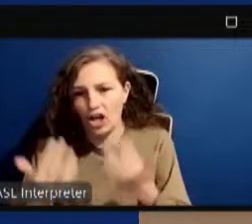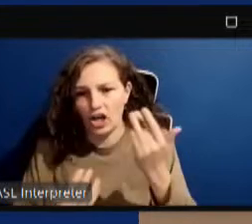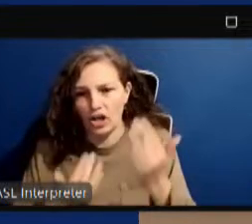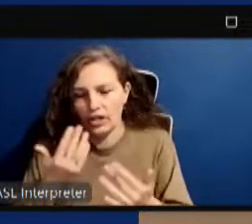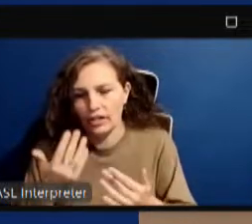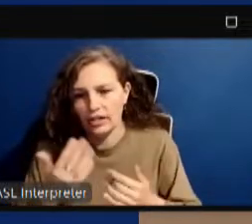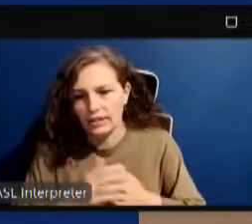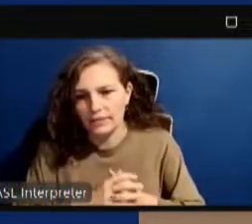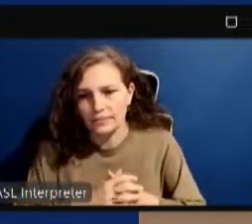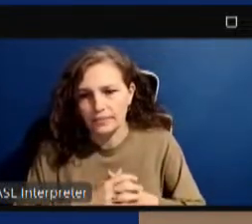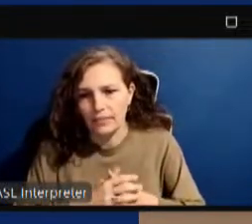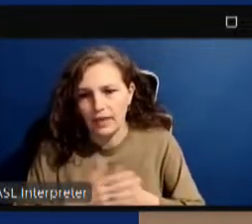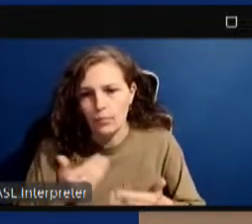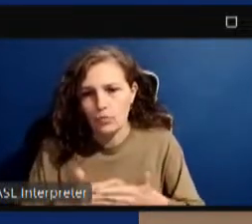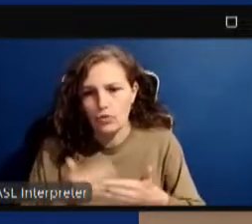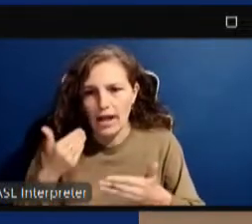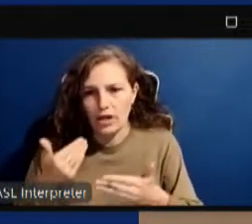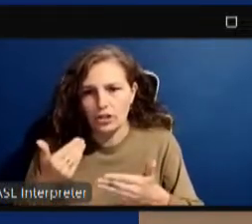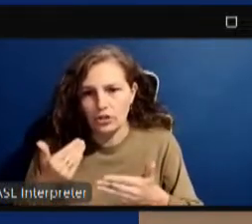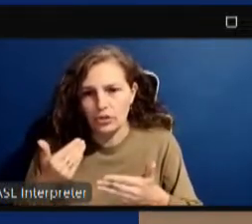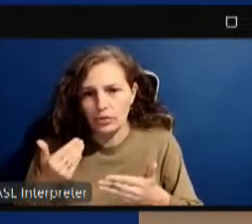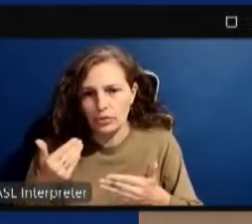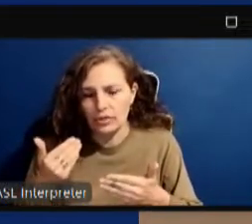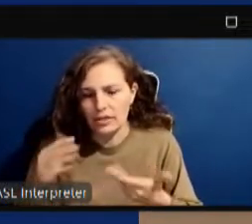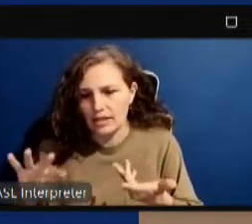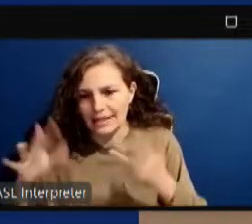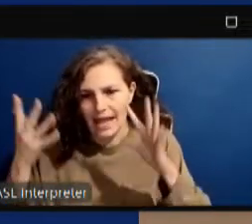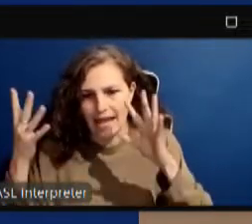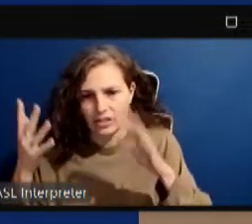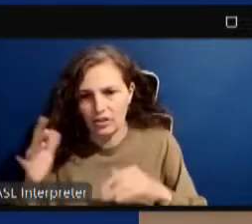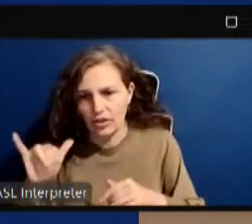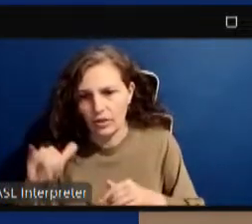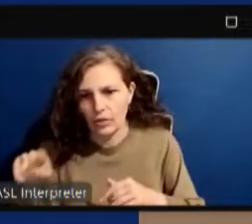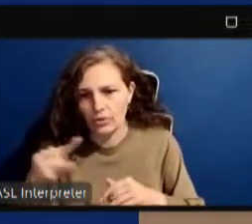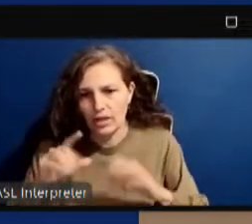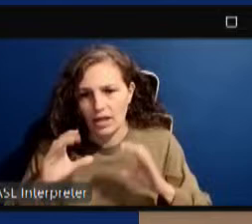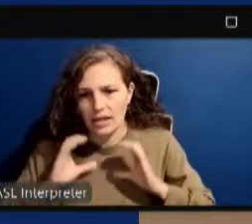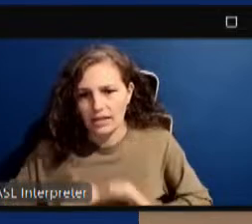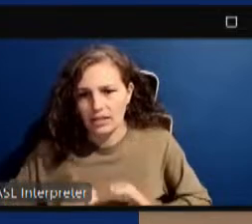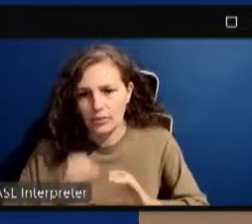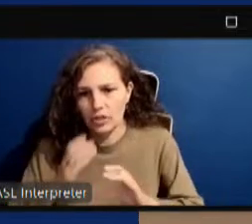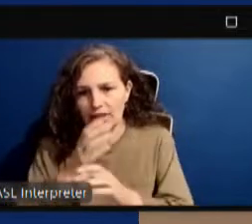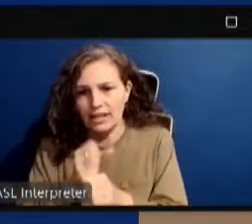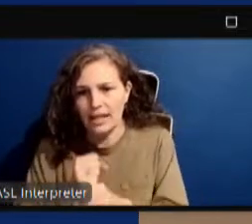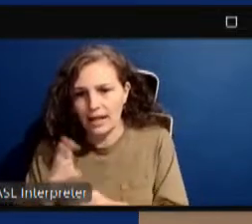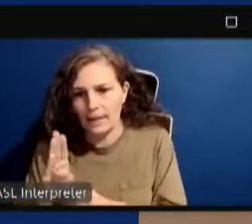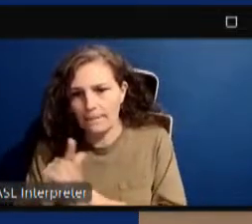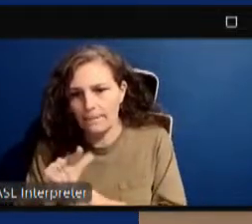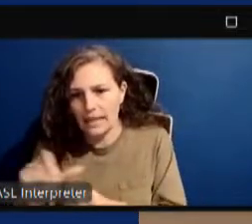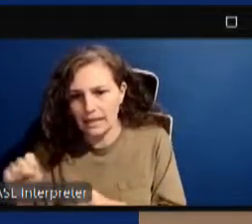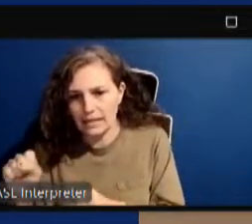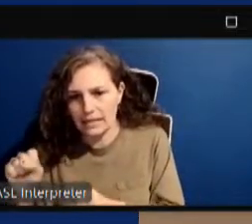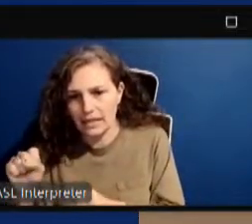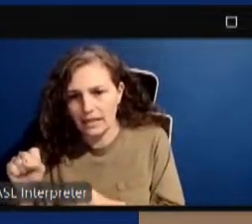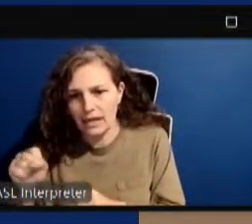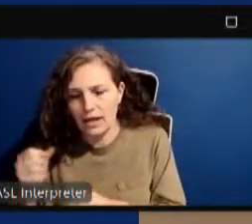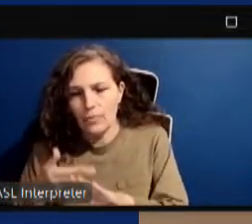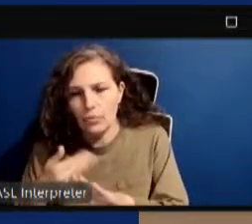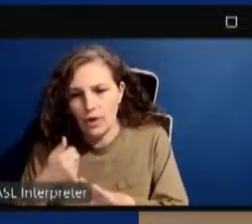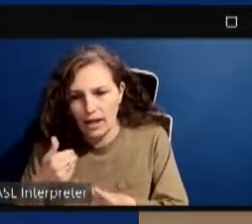the disaster. And what we're seeing is those customers that are receiving those bills are prior to the